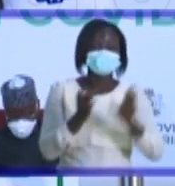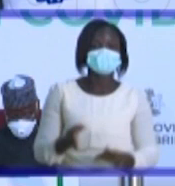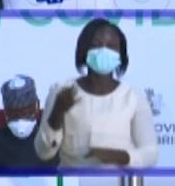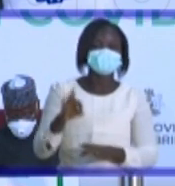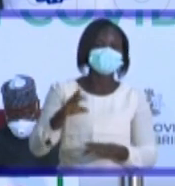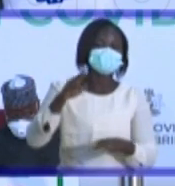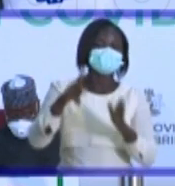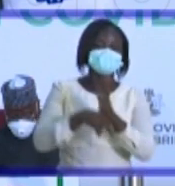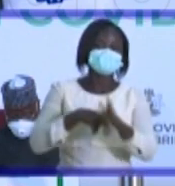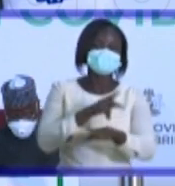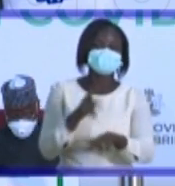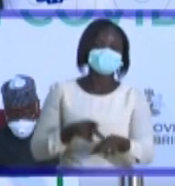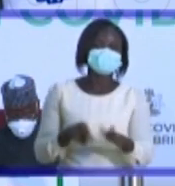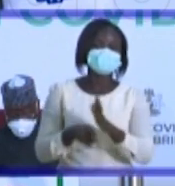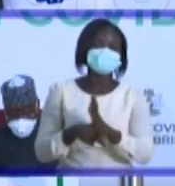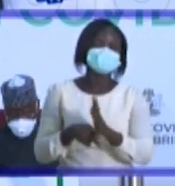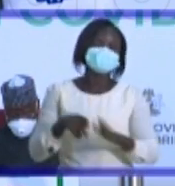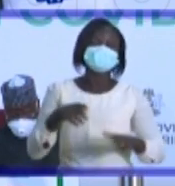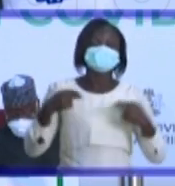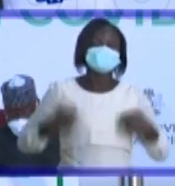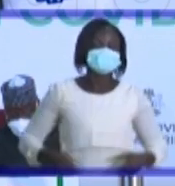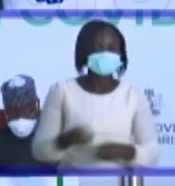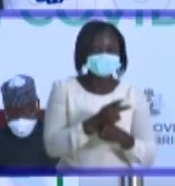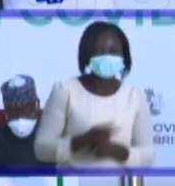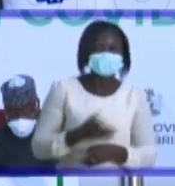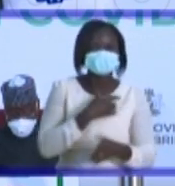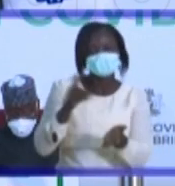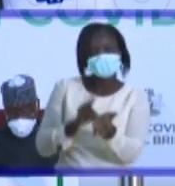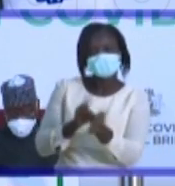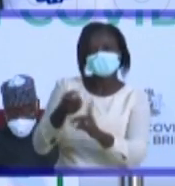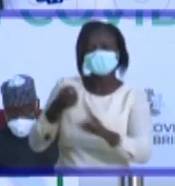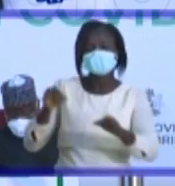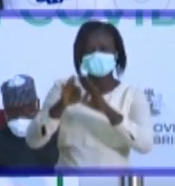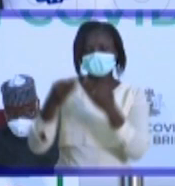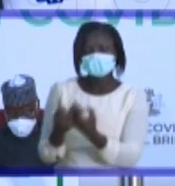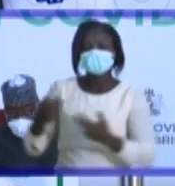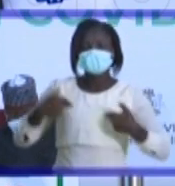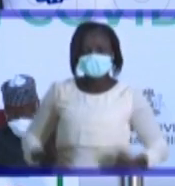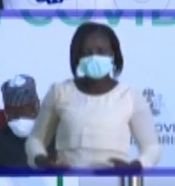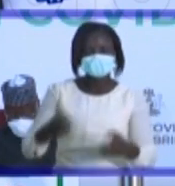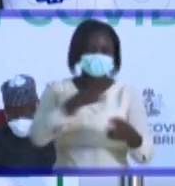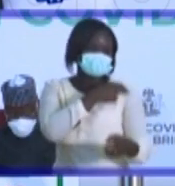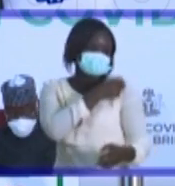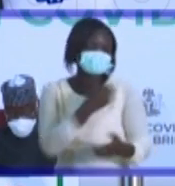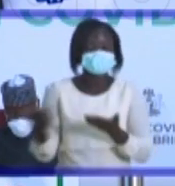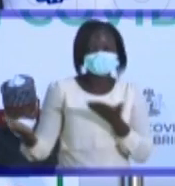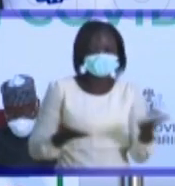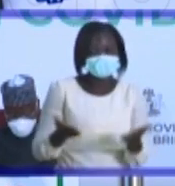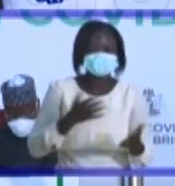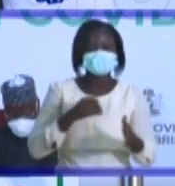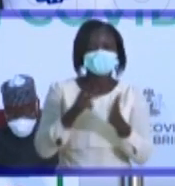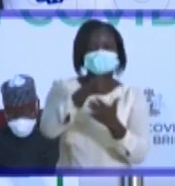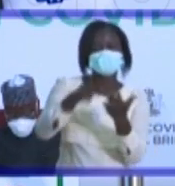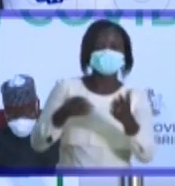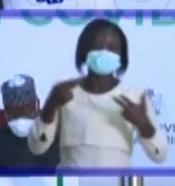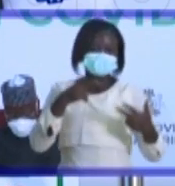and comprising of doctors from the Departments of Family Health, Hospital Services and Public Health